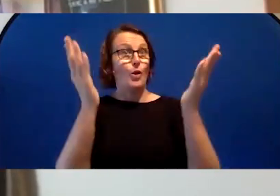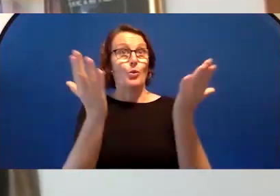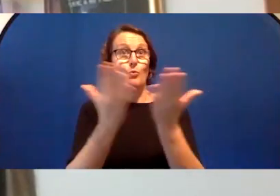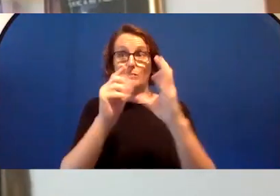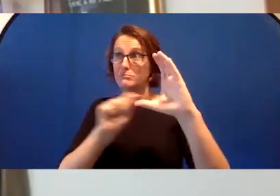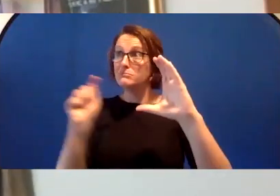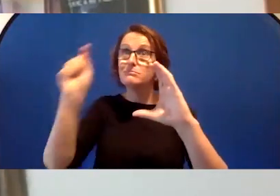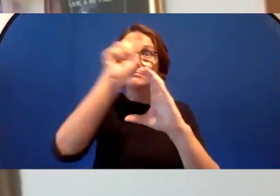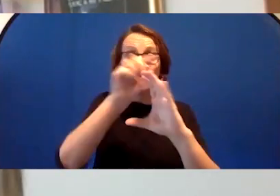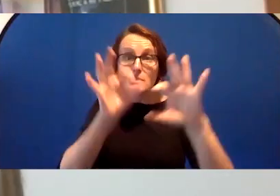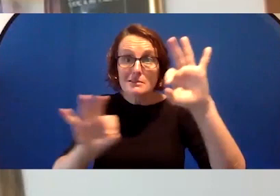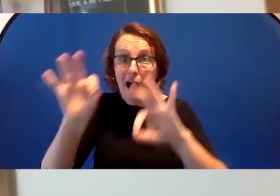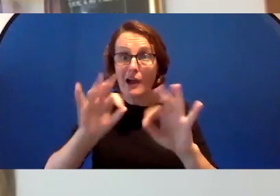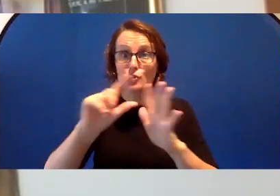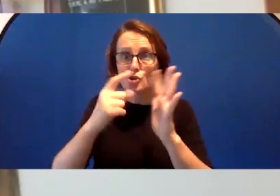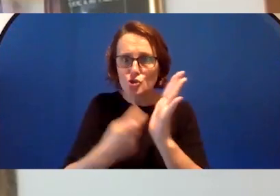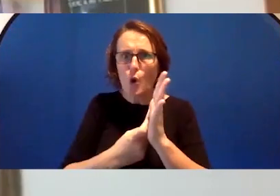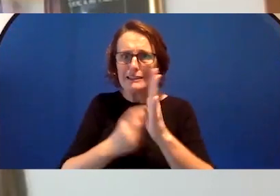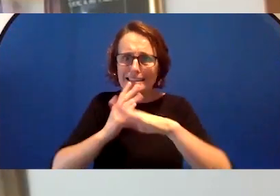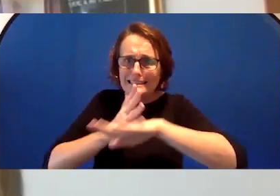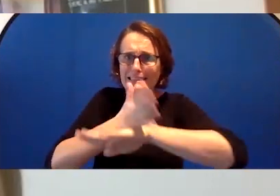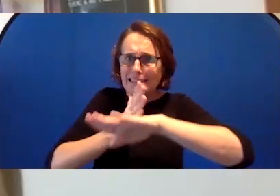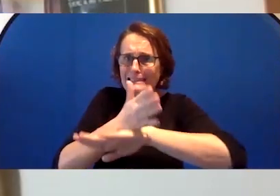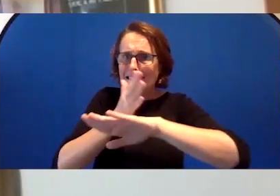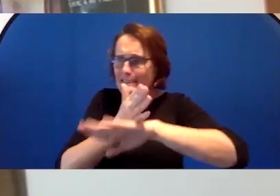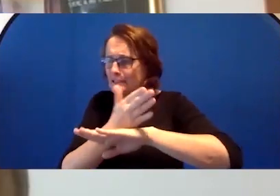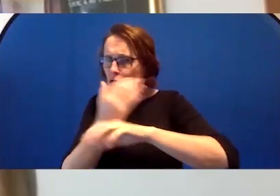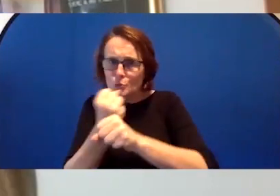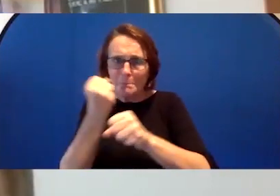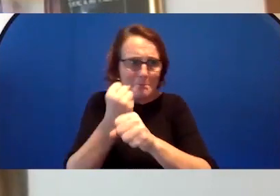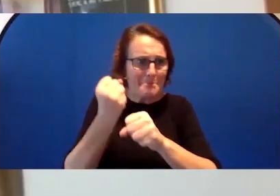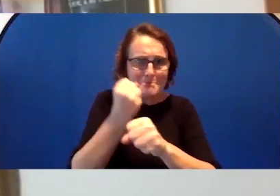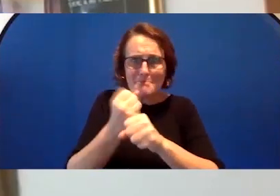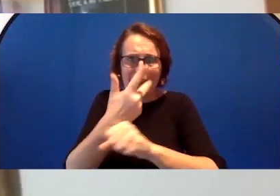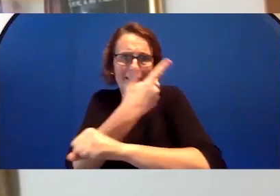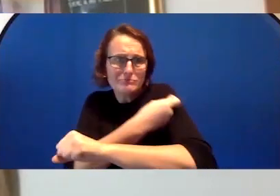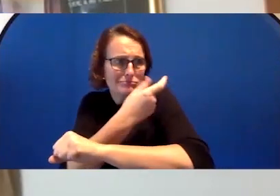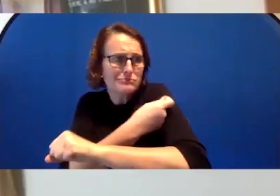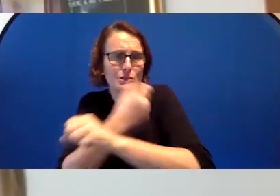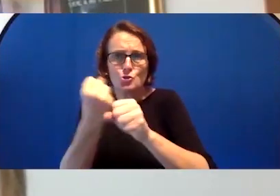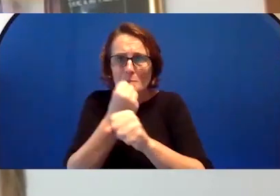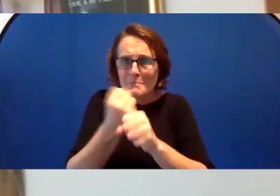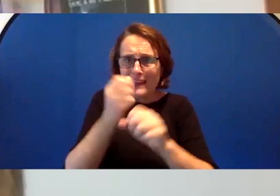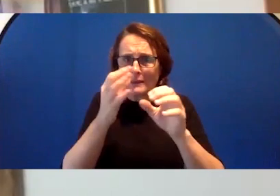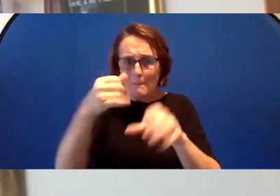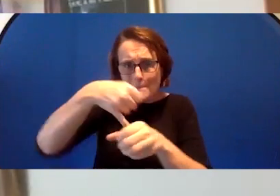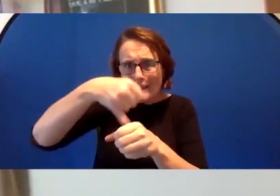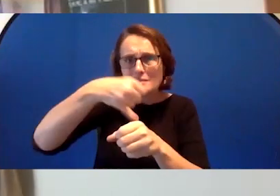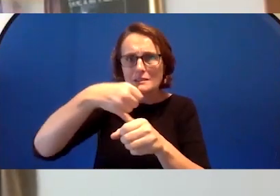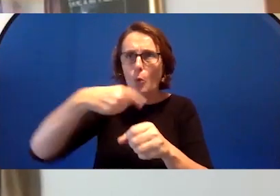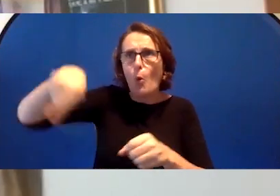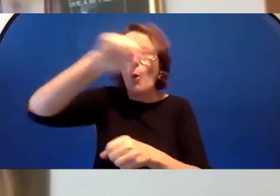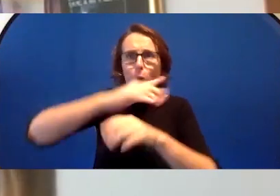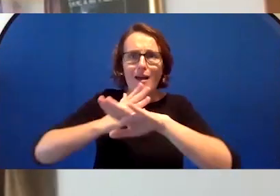working hard to contain this virus and to treat those affected and to develop a vaccine as quickly as possible.